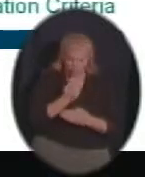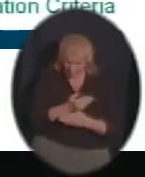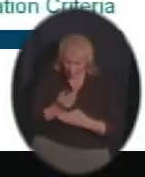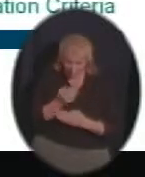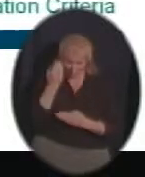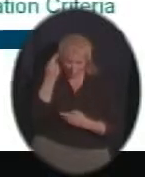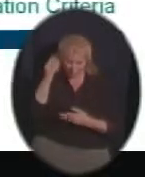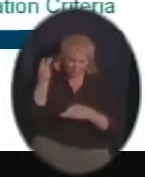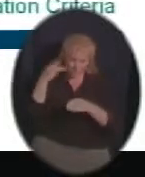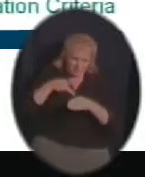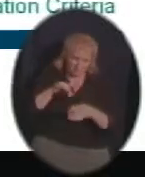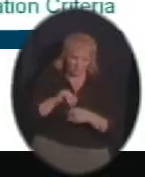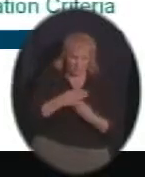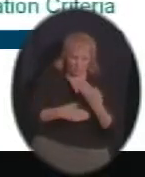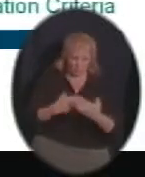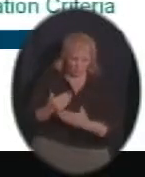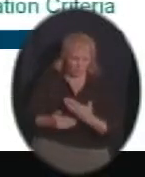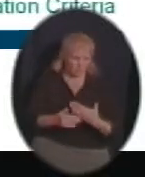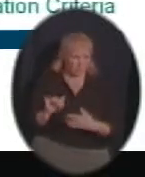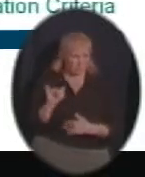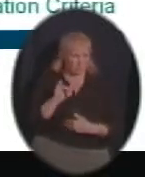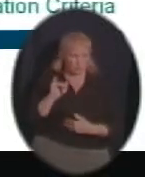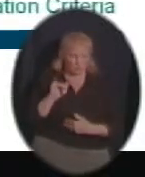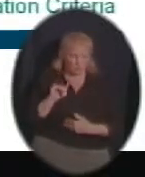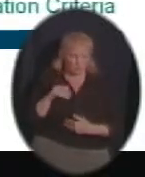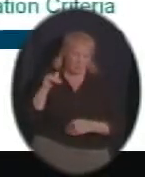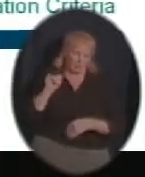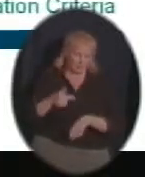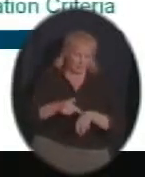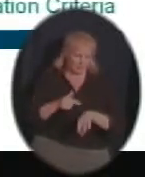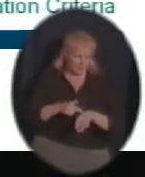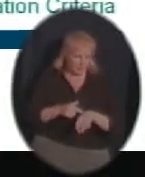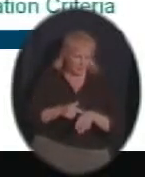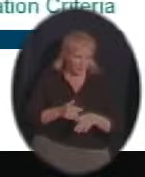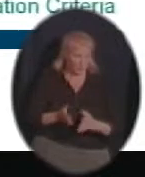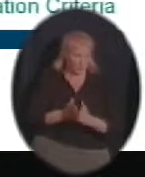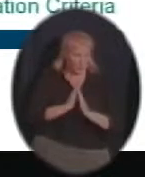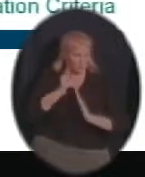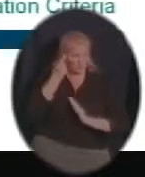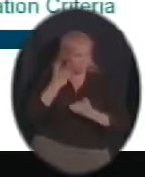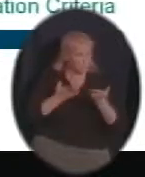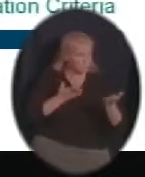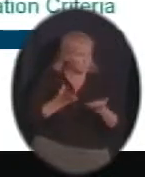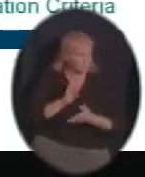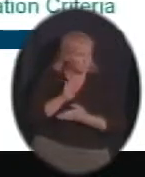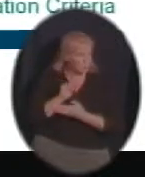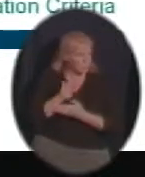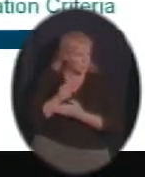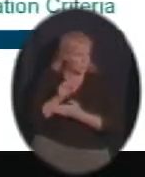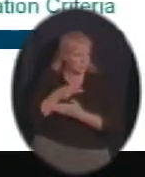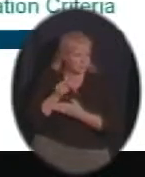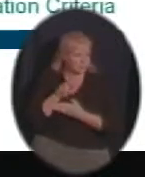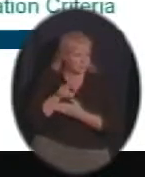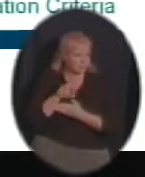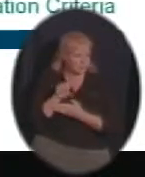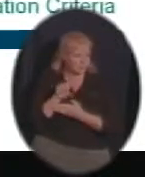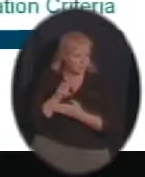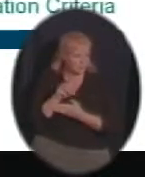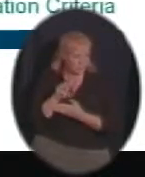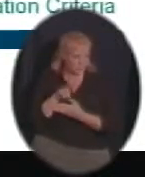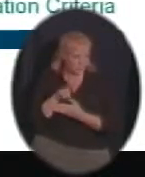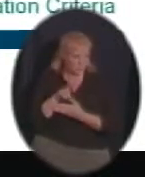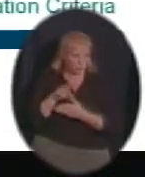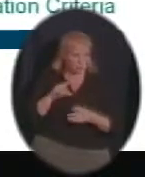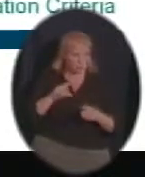process. And also, at that time, we solicited the services of Mr. Bob Charlesworth to lead and oversee that whole